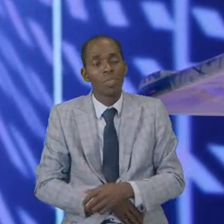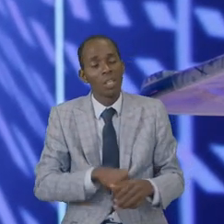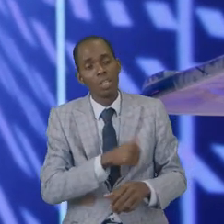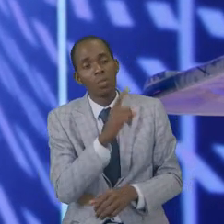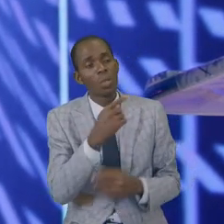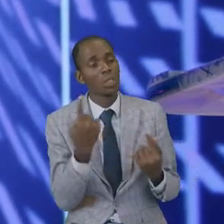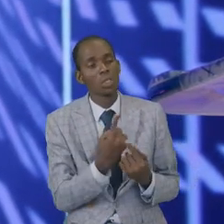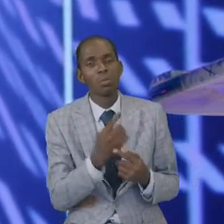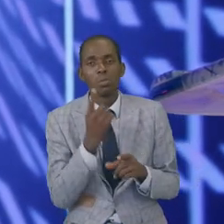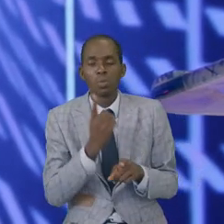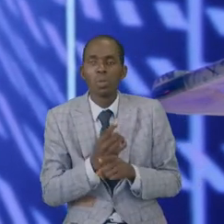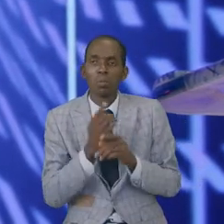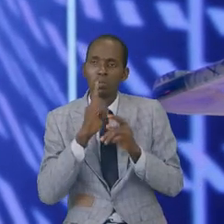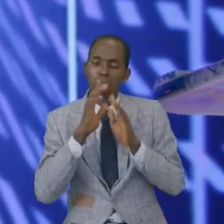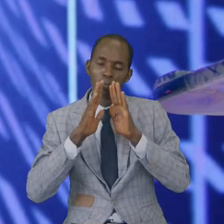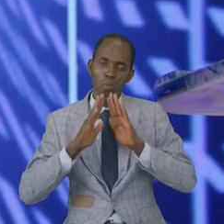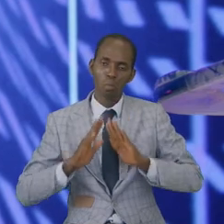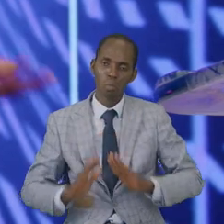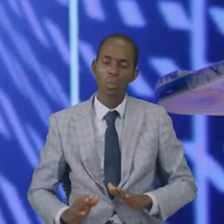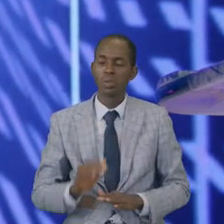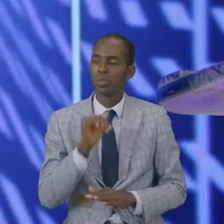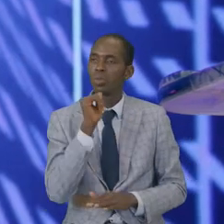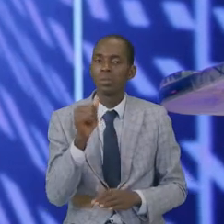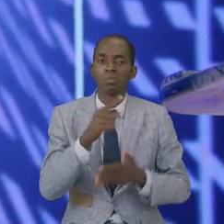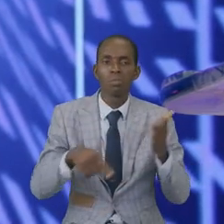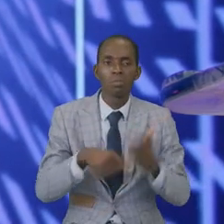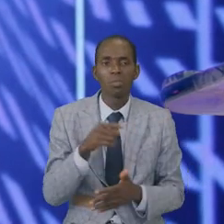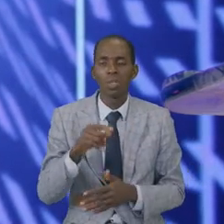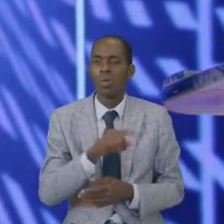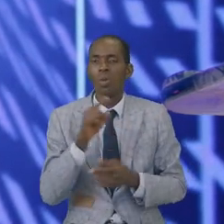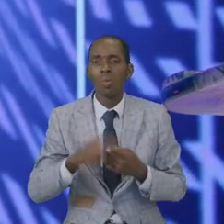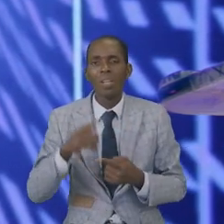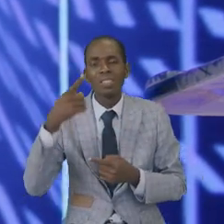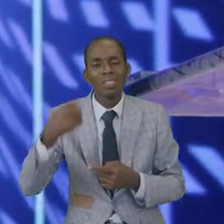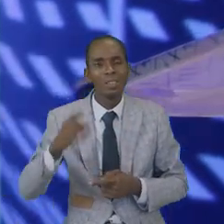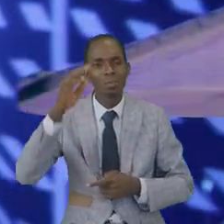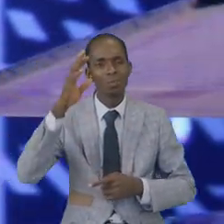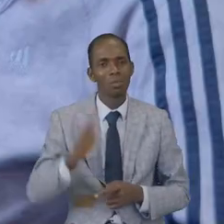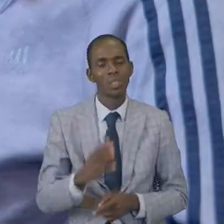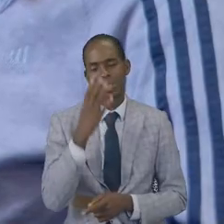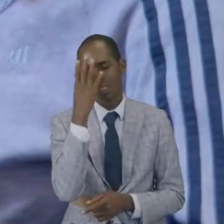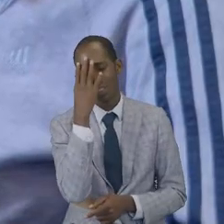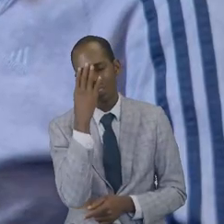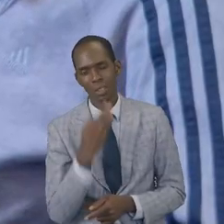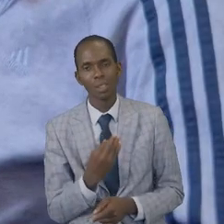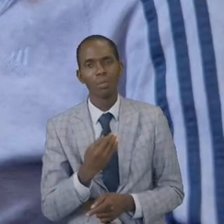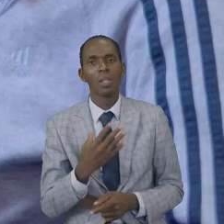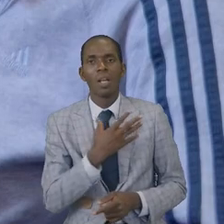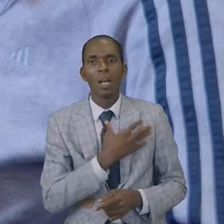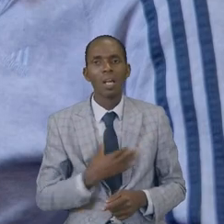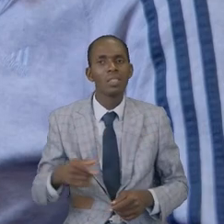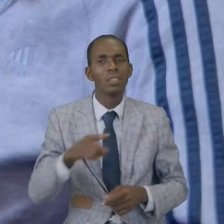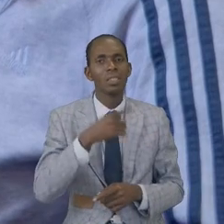no correction for any misdeed. When the ministers left, when ministers sleep, and they